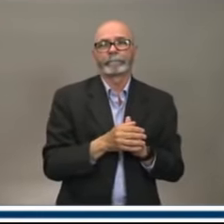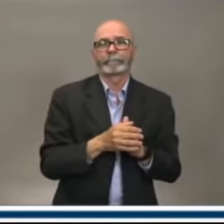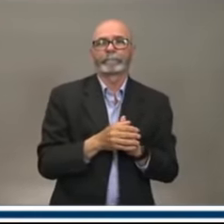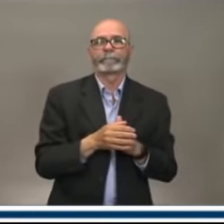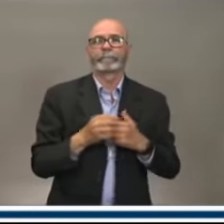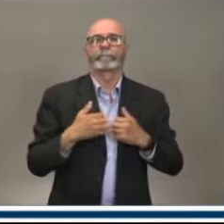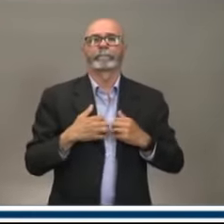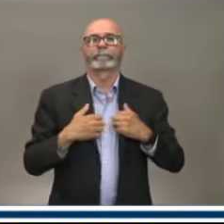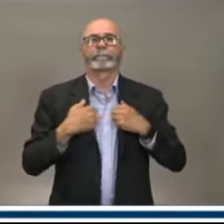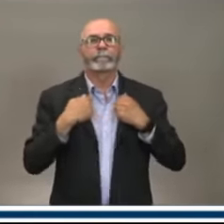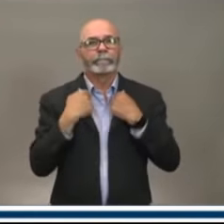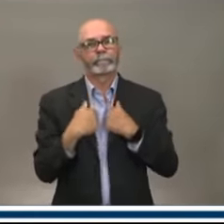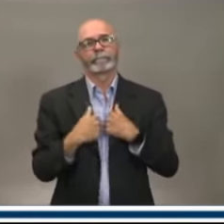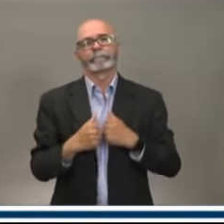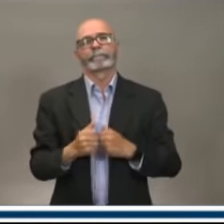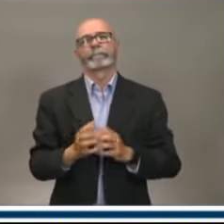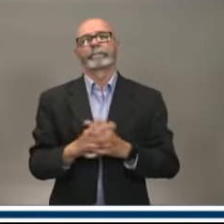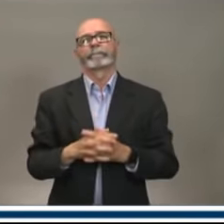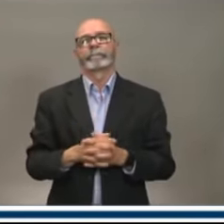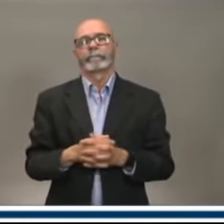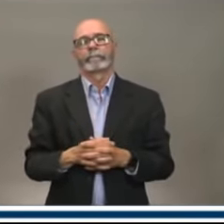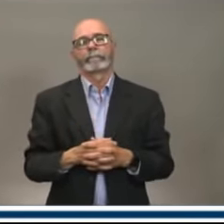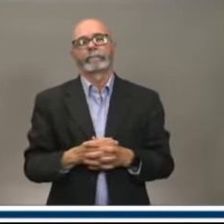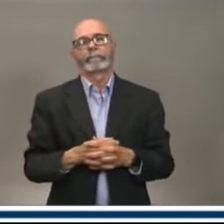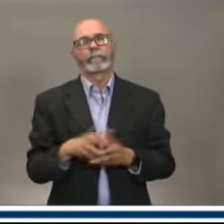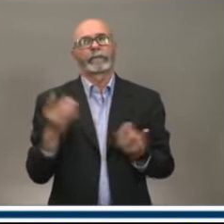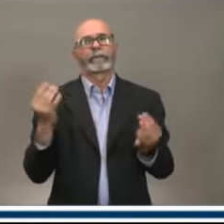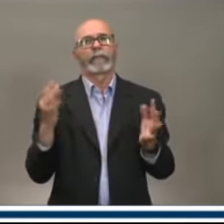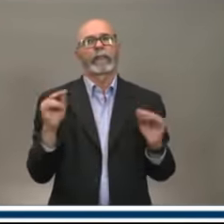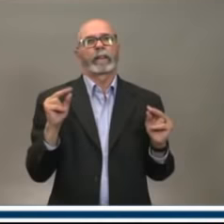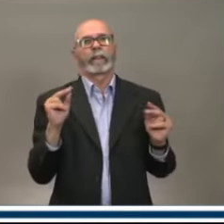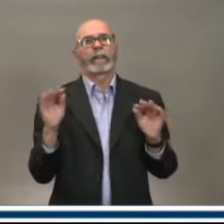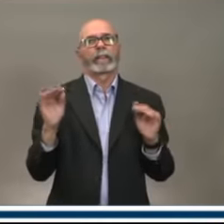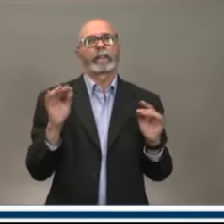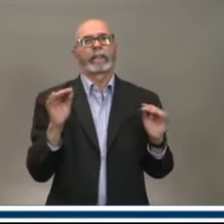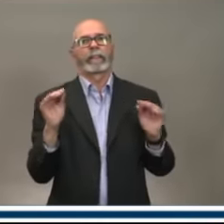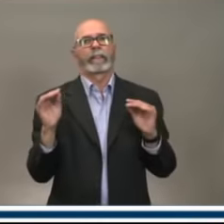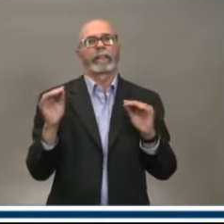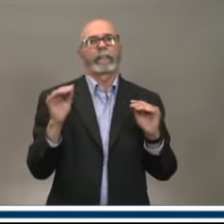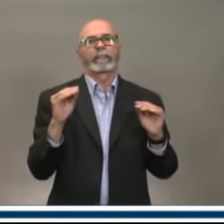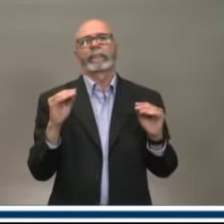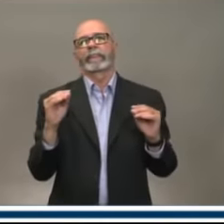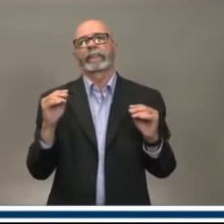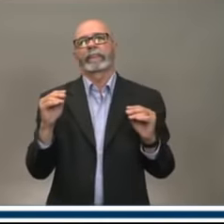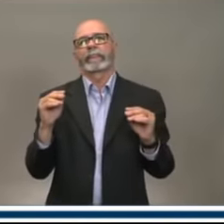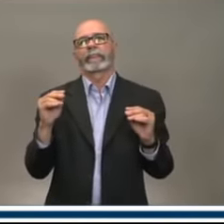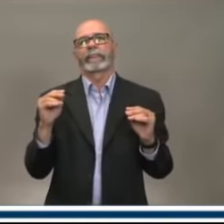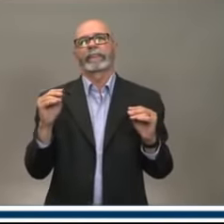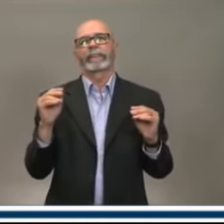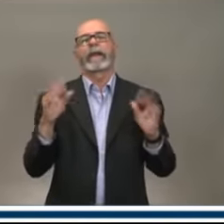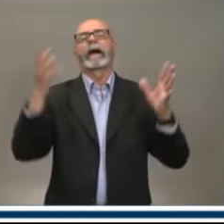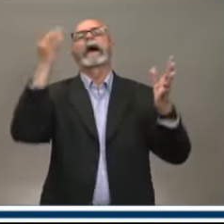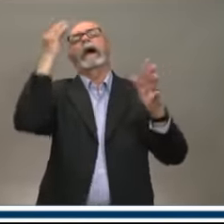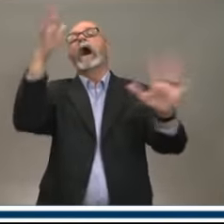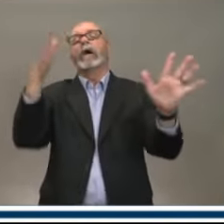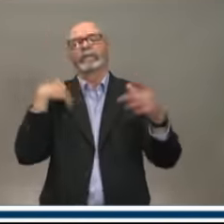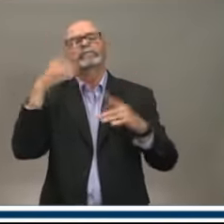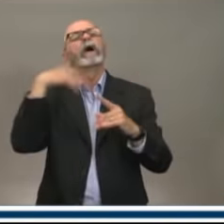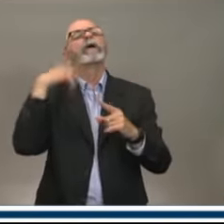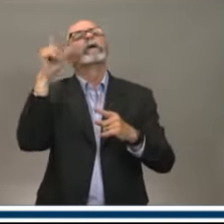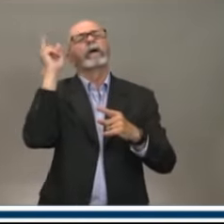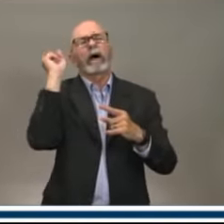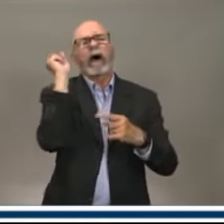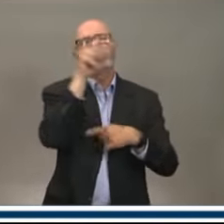businesses fall in terms of whether they're considered to be low, medium, or high risk, and what phase they would be allowed to open. Are